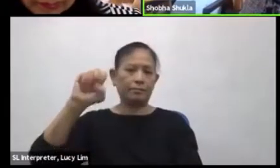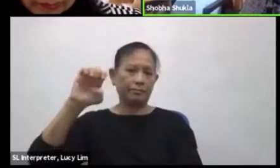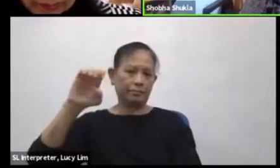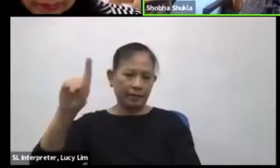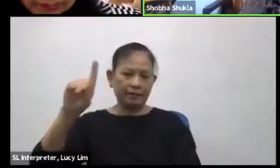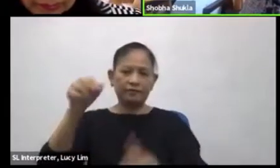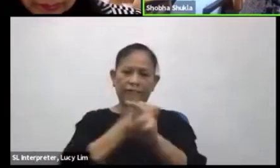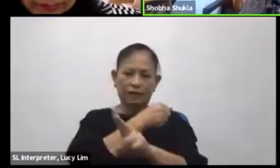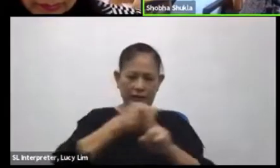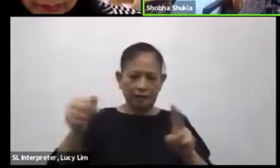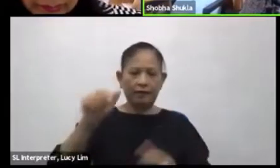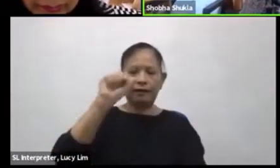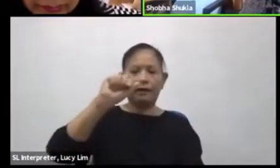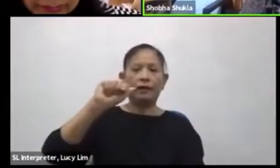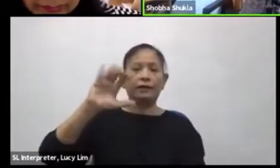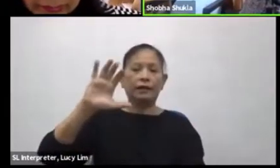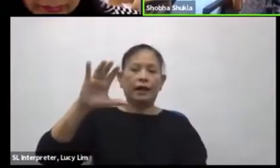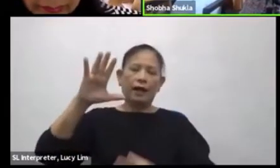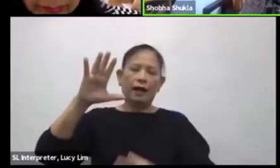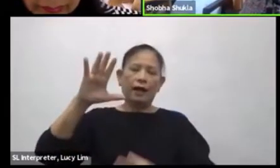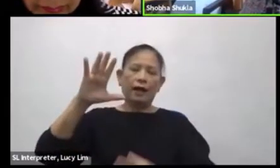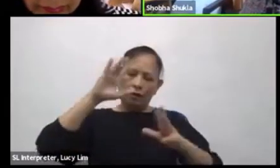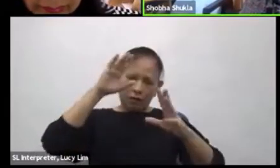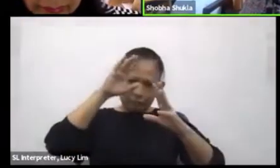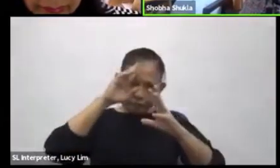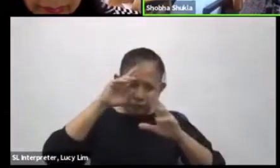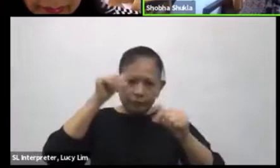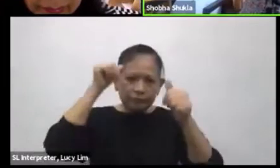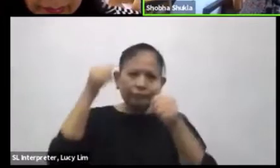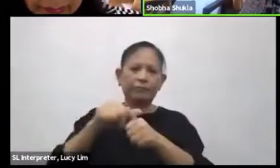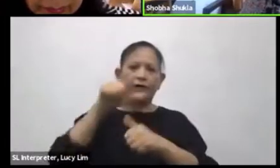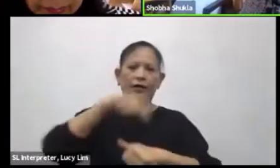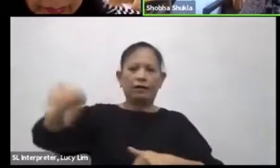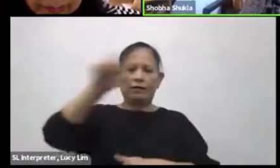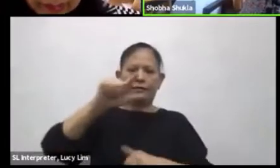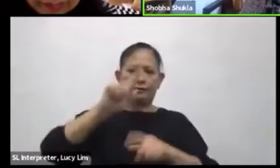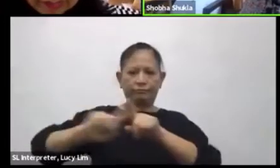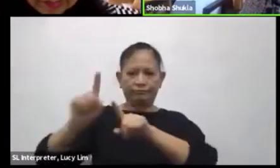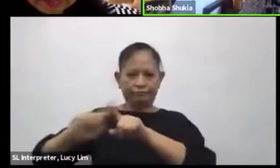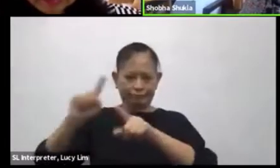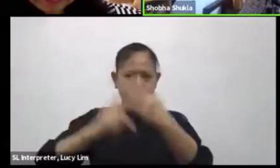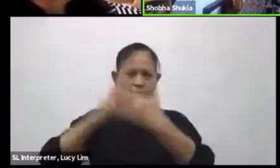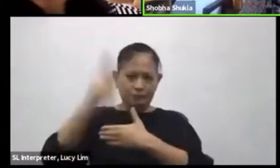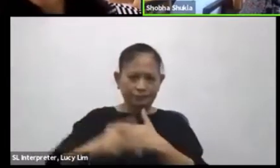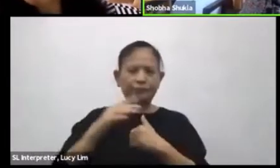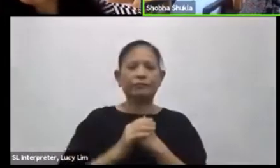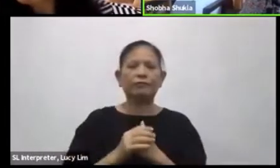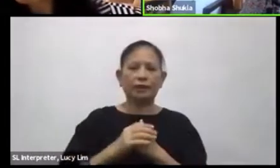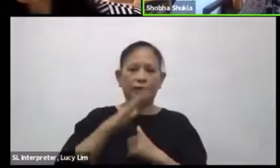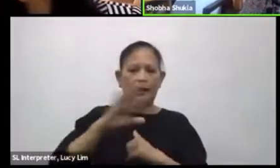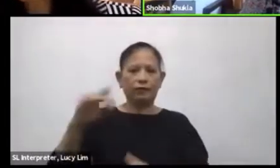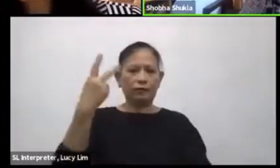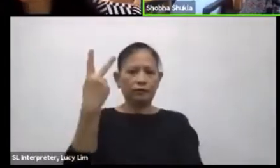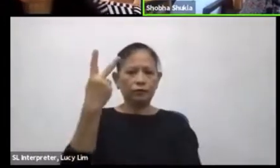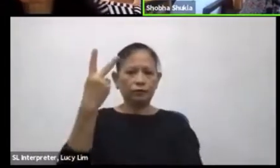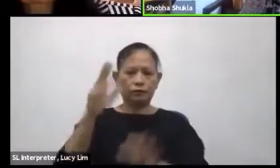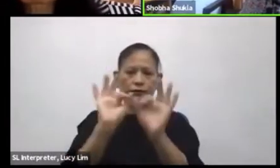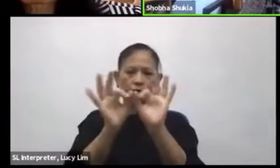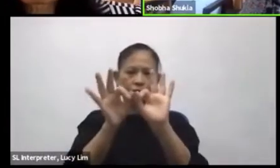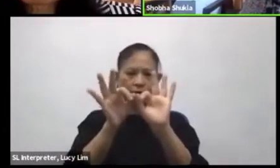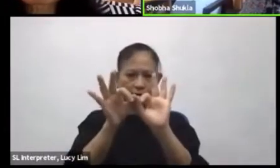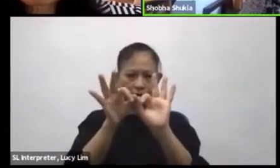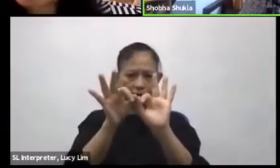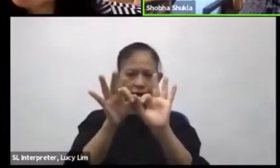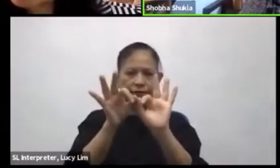from 25th November to 10th of December. I'm also happy to share that we have two sign language interpreters with us